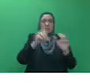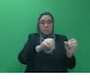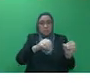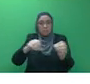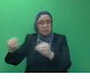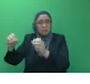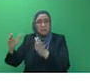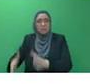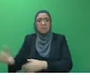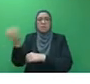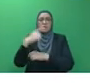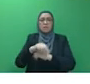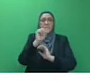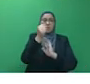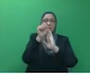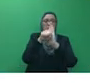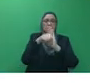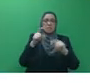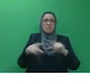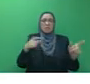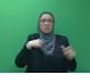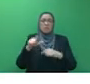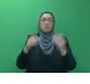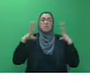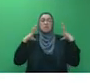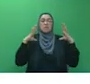pap and just they refuse to talk to each other